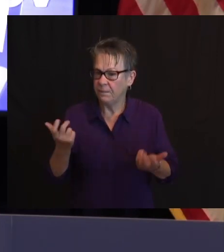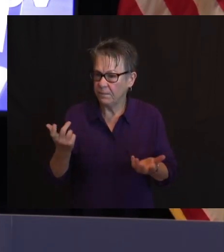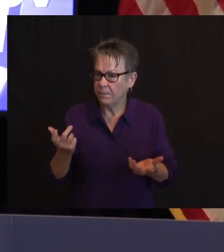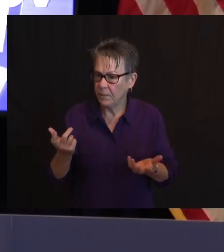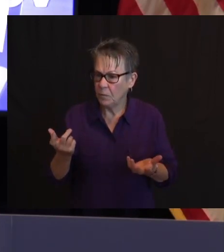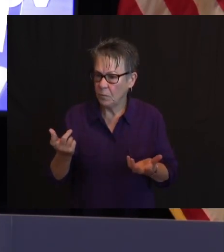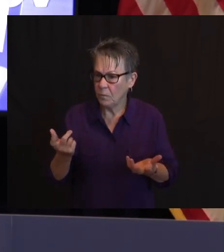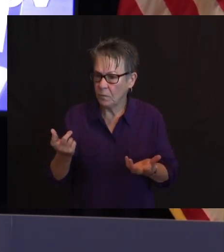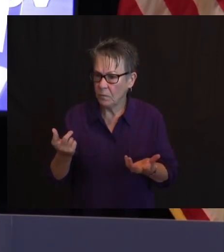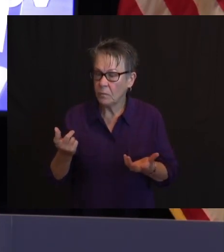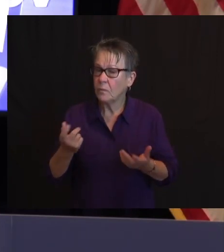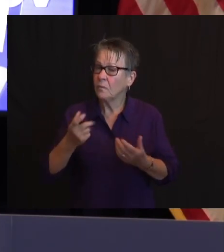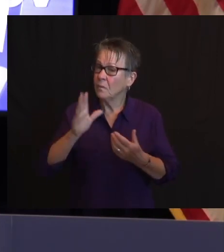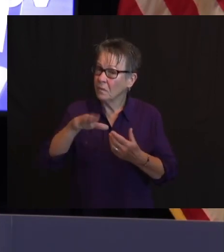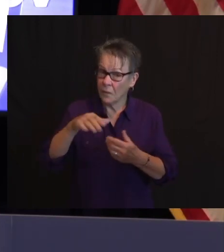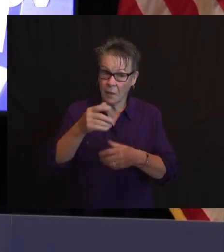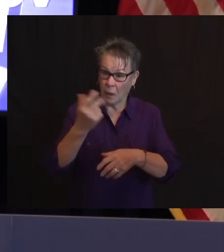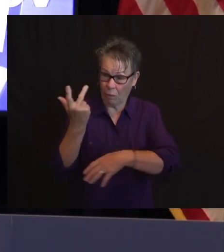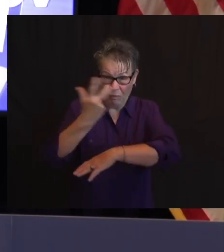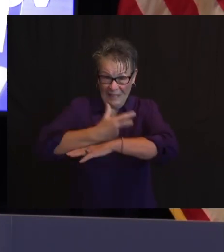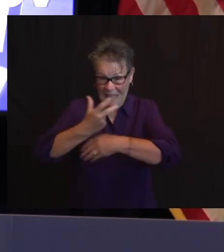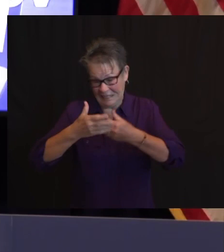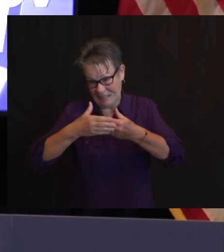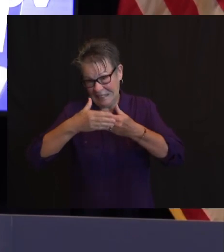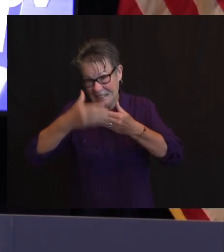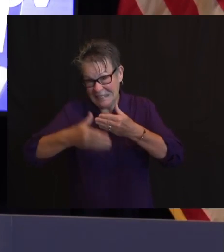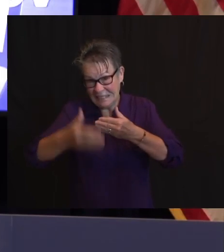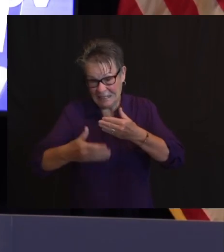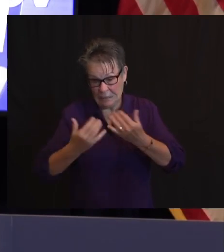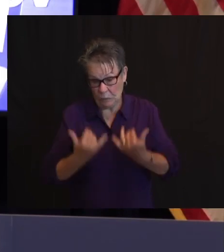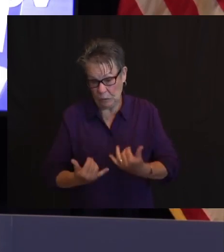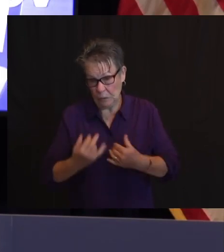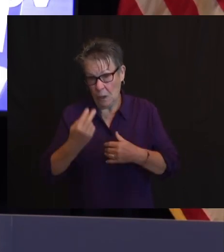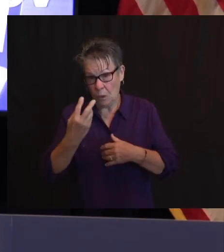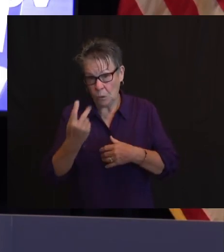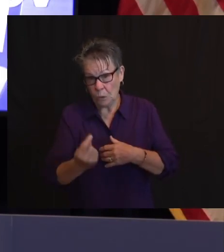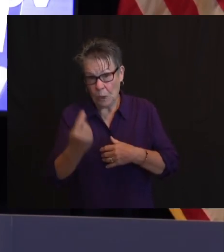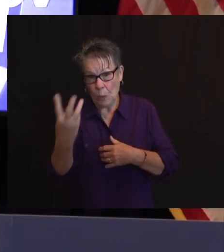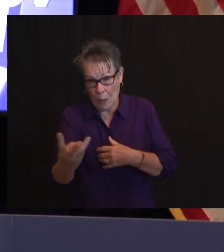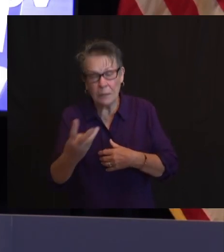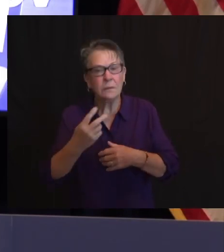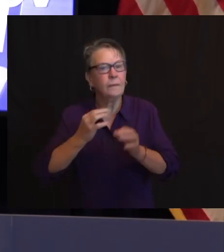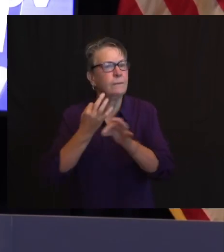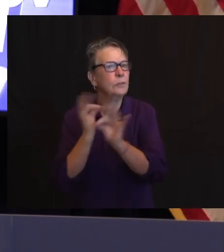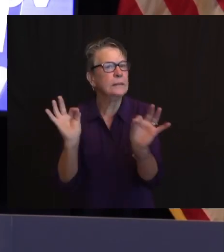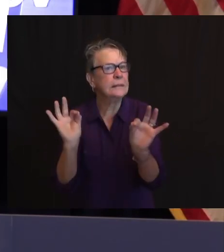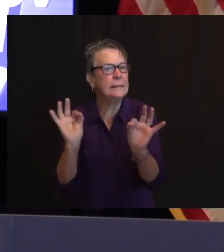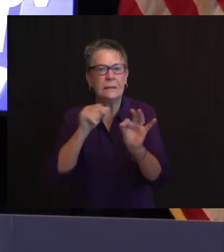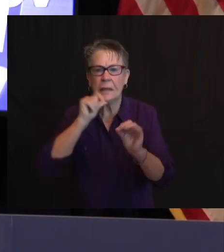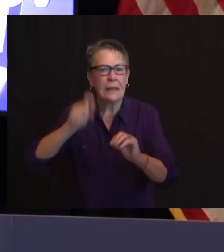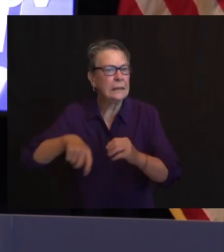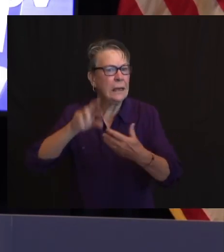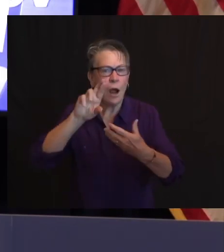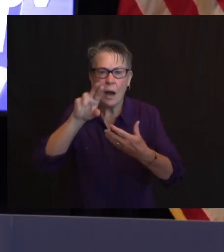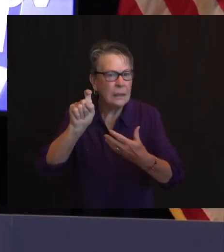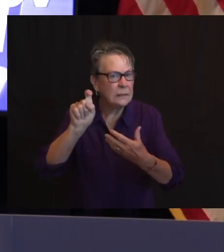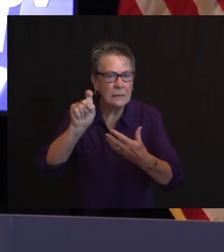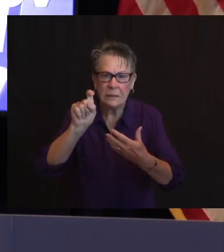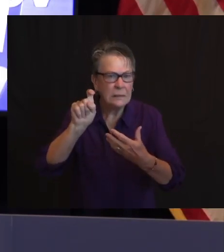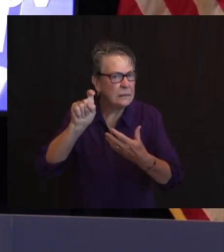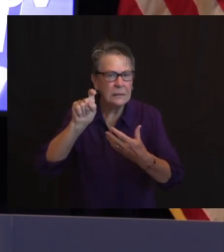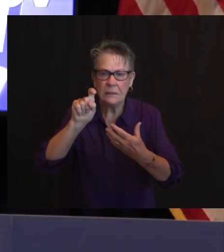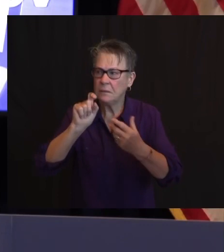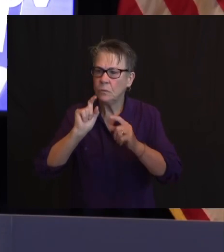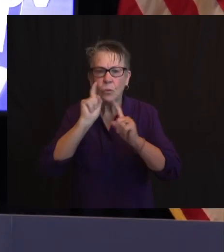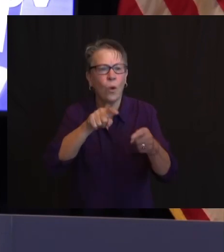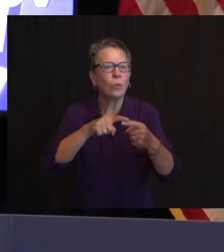lives. Earlier this month, as the governor shared, the Department of Health, Department of Human Services, partnered to deliver more than